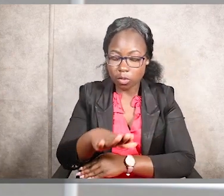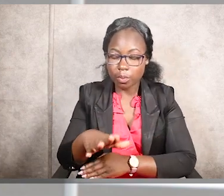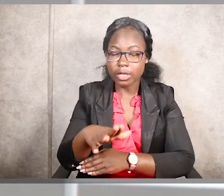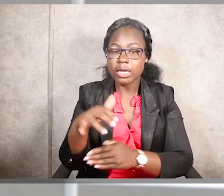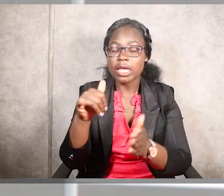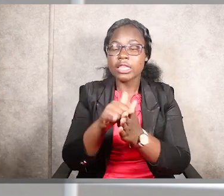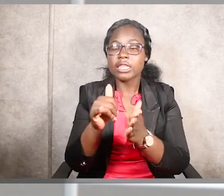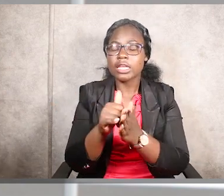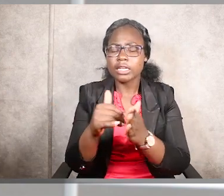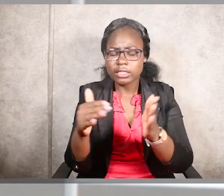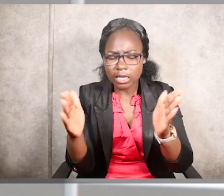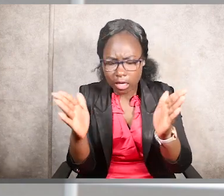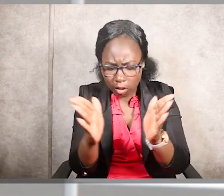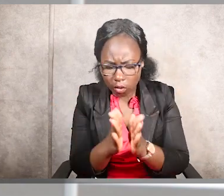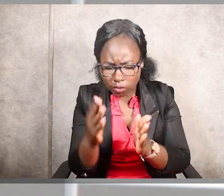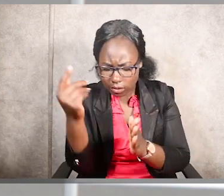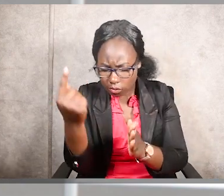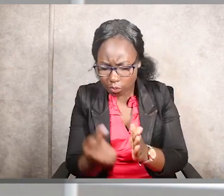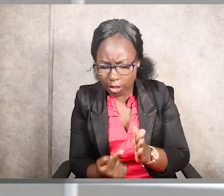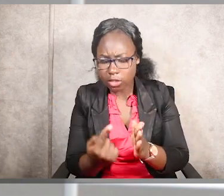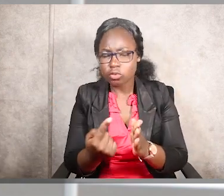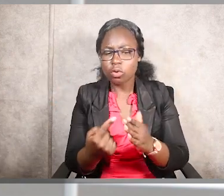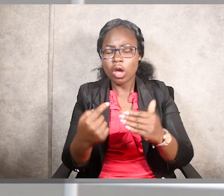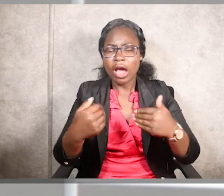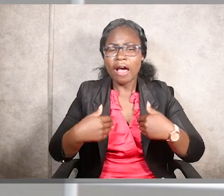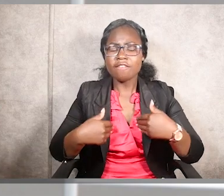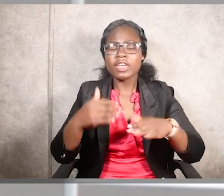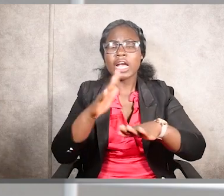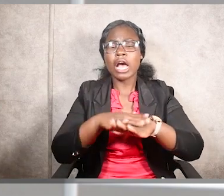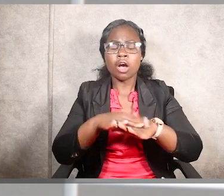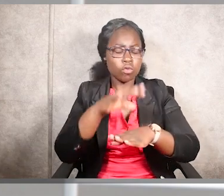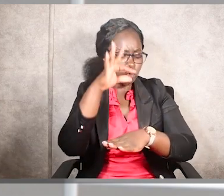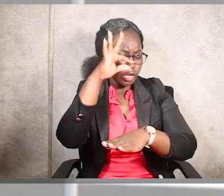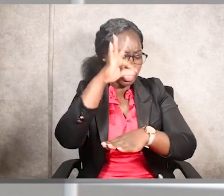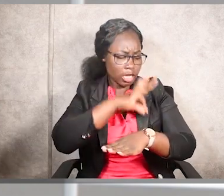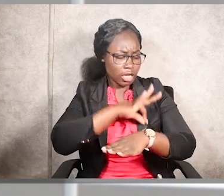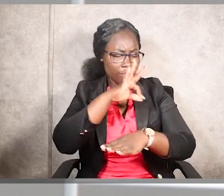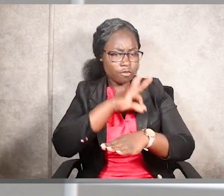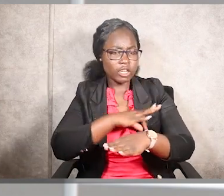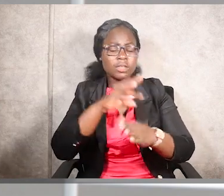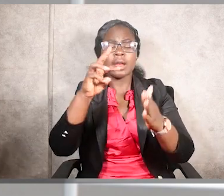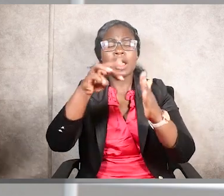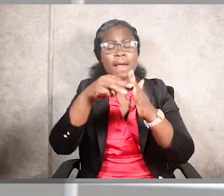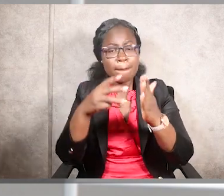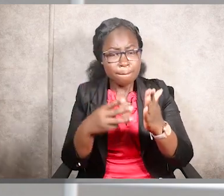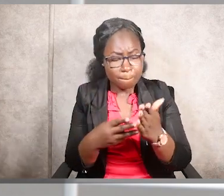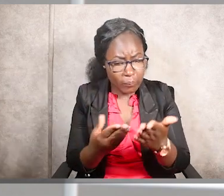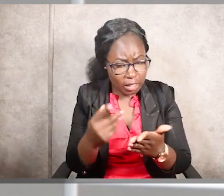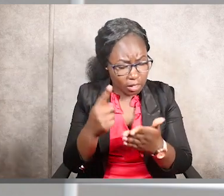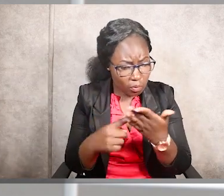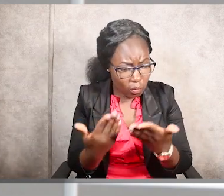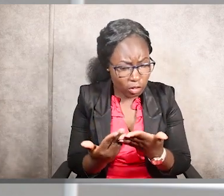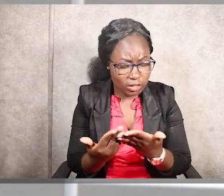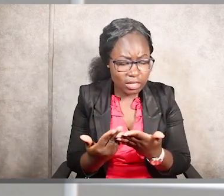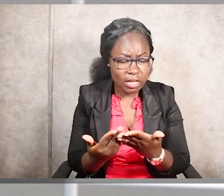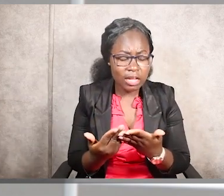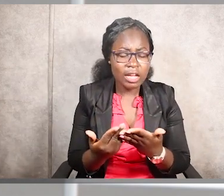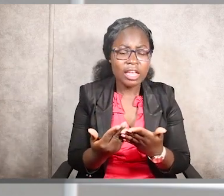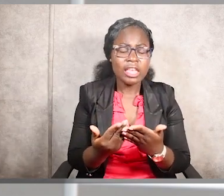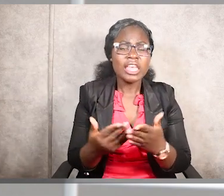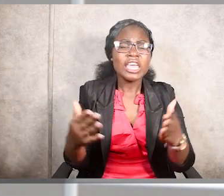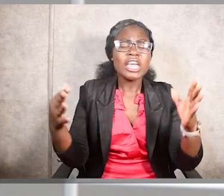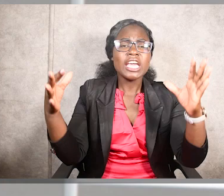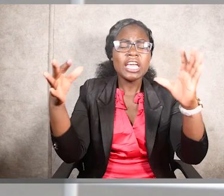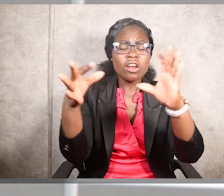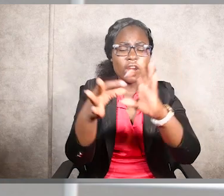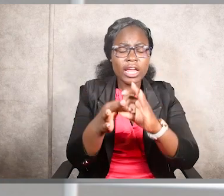That closely dovetails with sustainable investments. Sustainable investments just means engaging in business